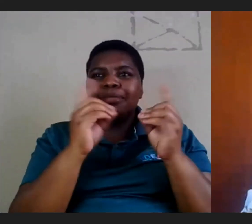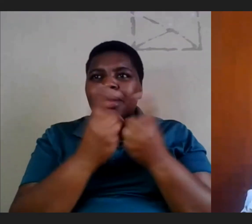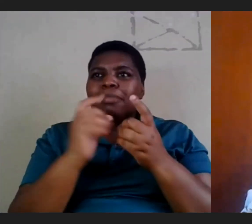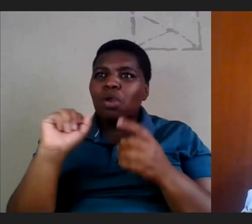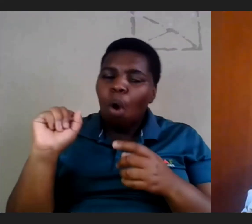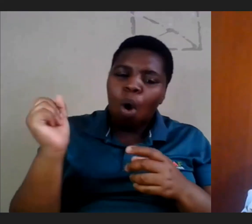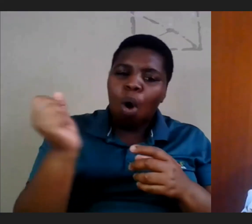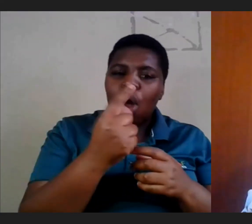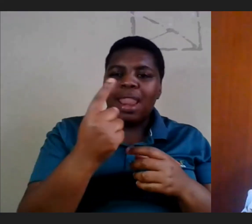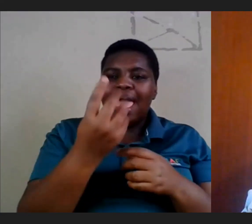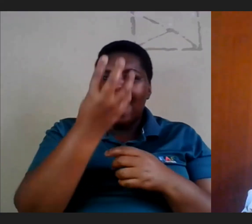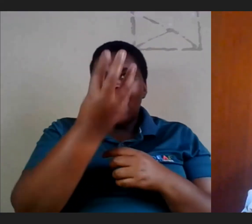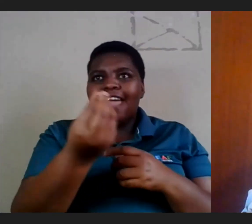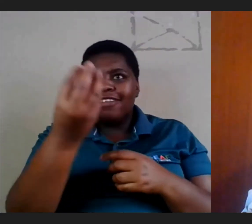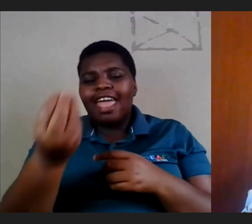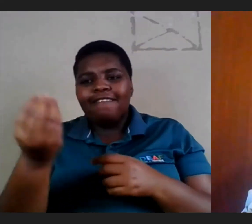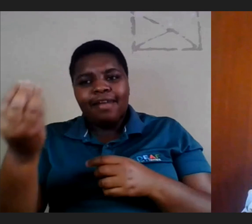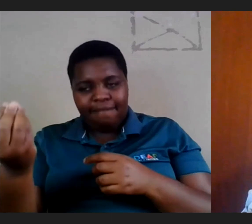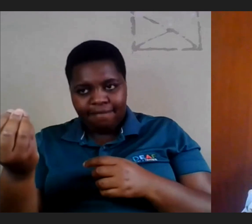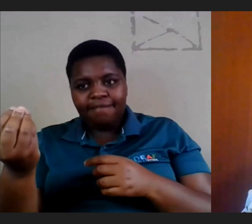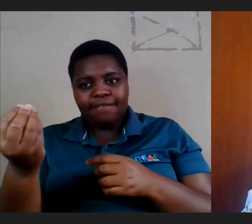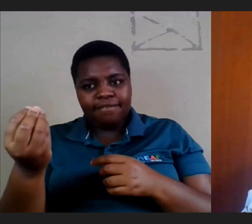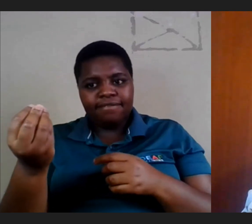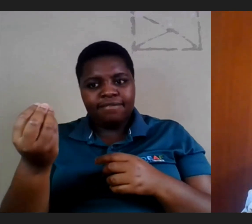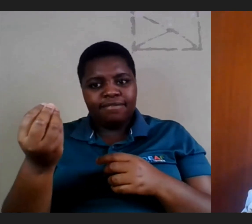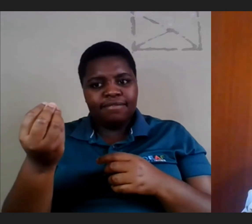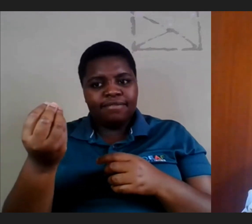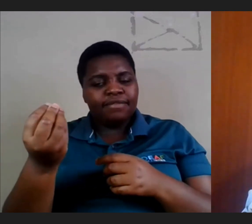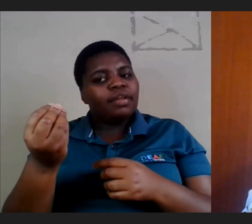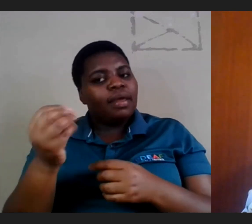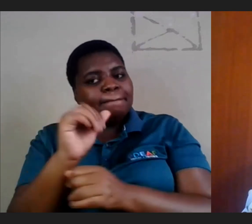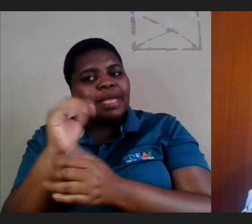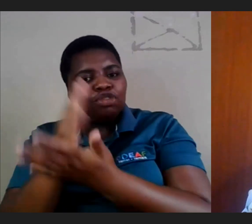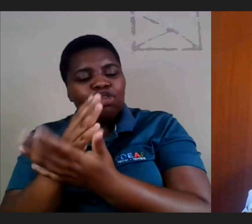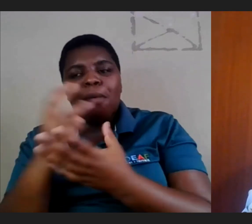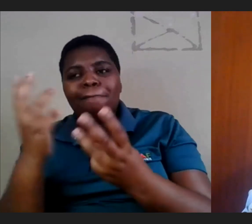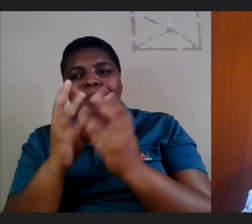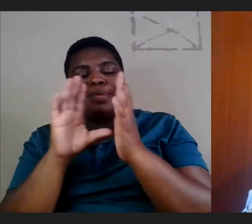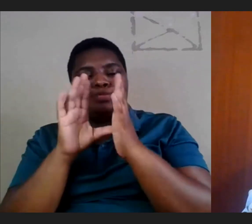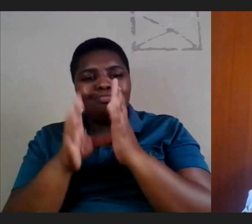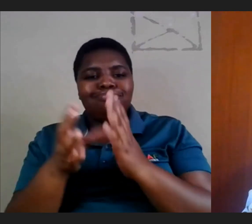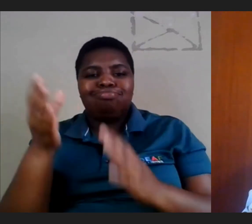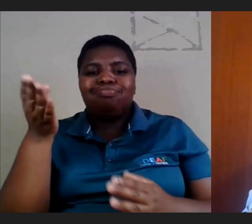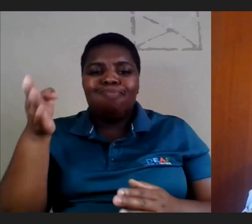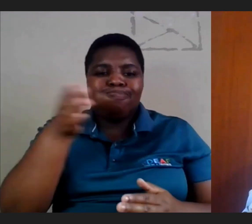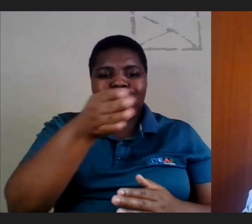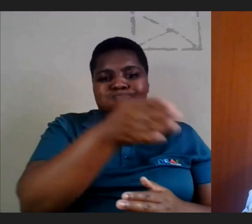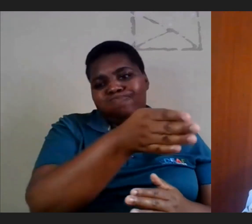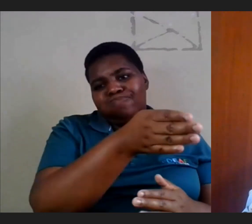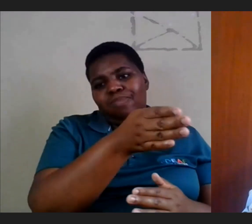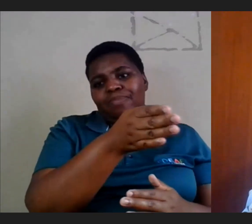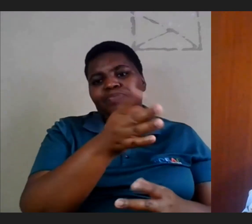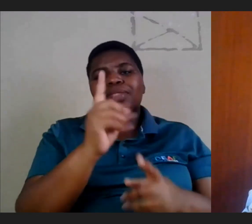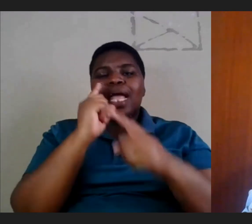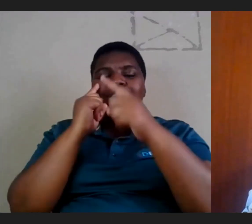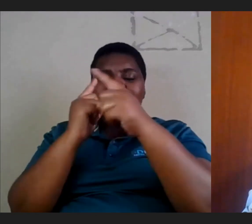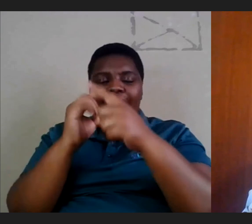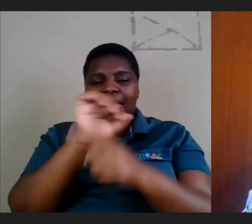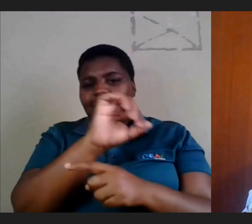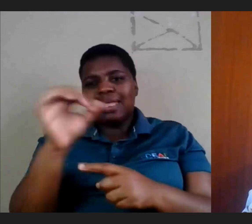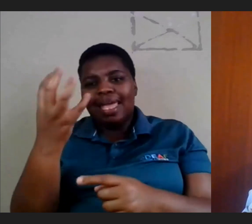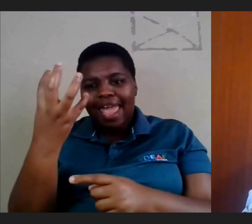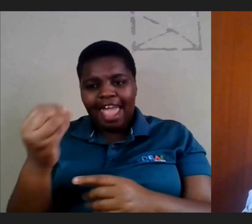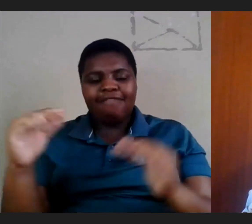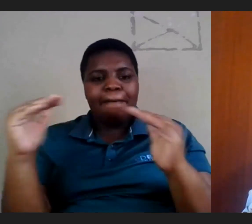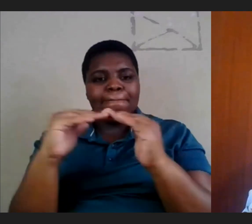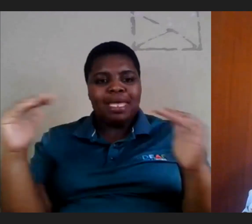have indicators to ensure that persons with disabilities, the targets of employing persons with disabilities, are